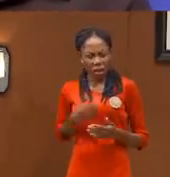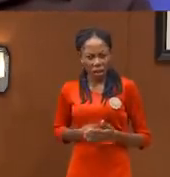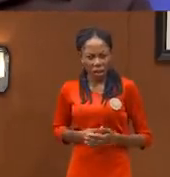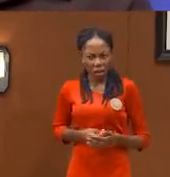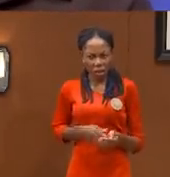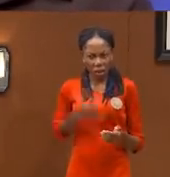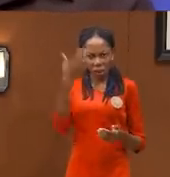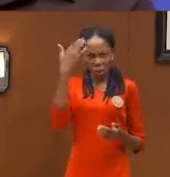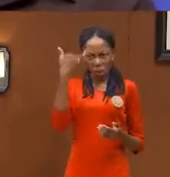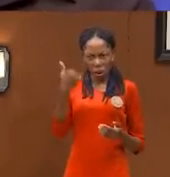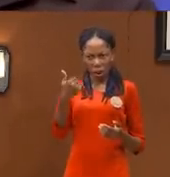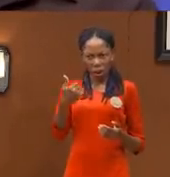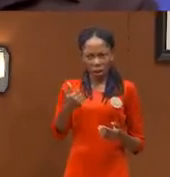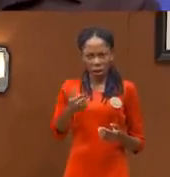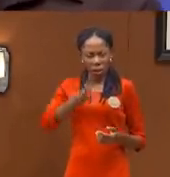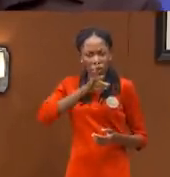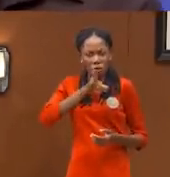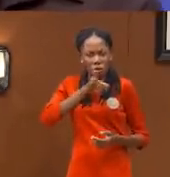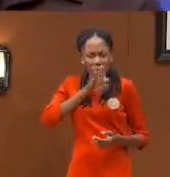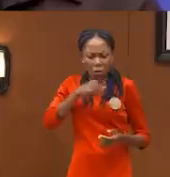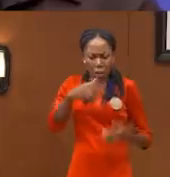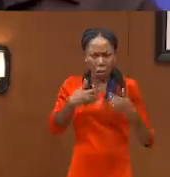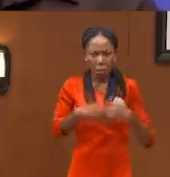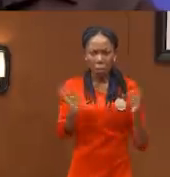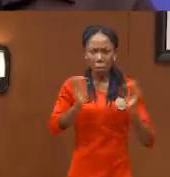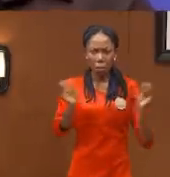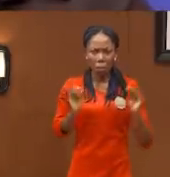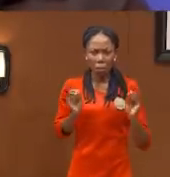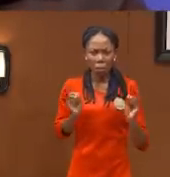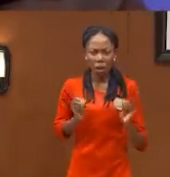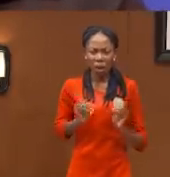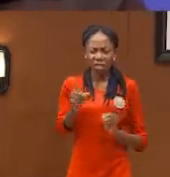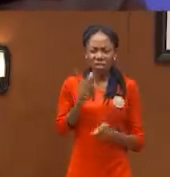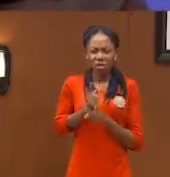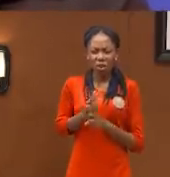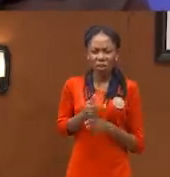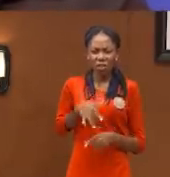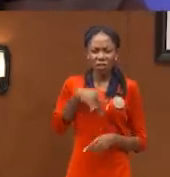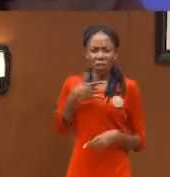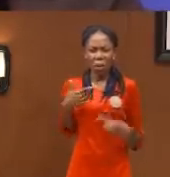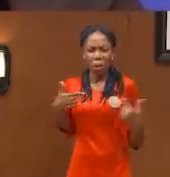No water burst. Nothing. I only felt pains.